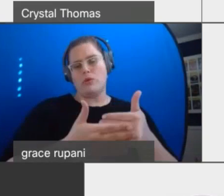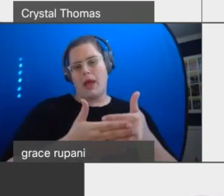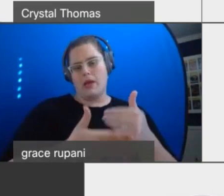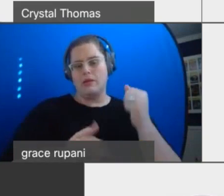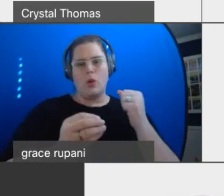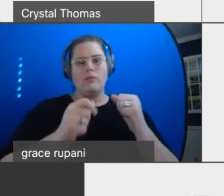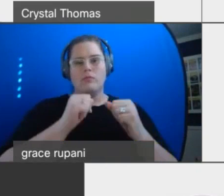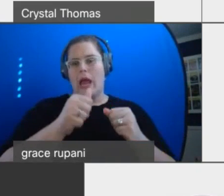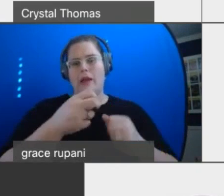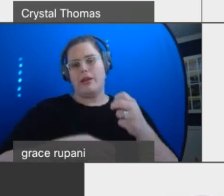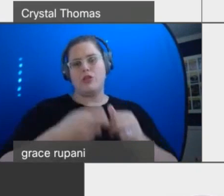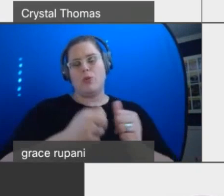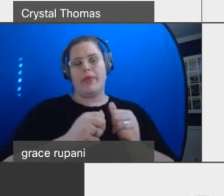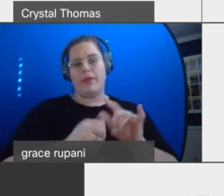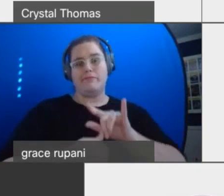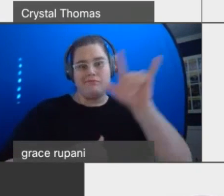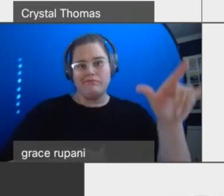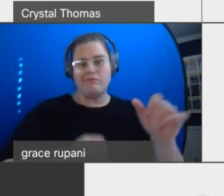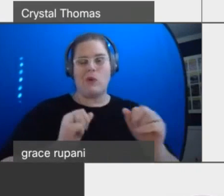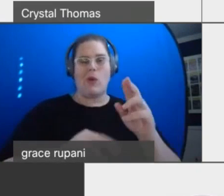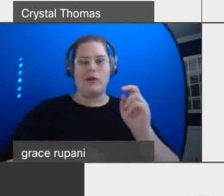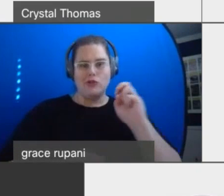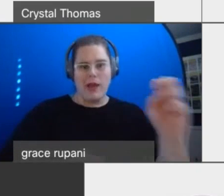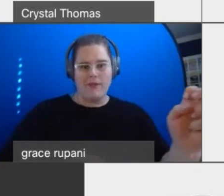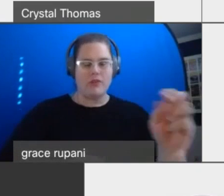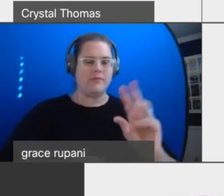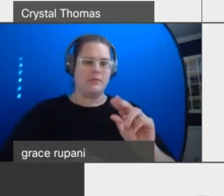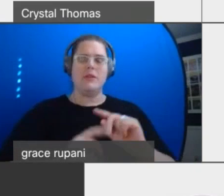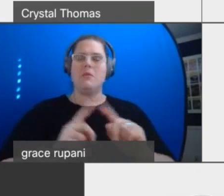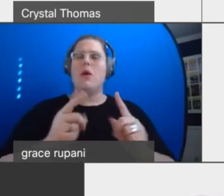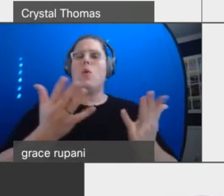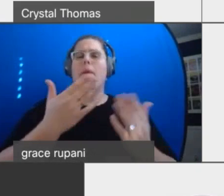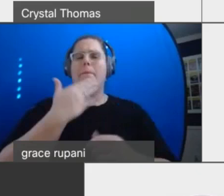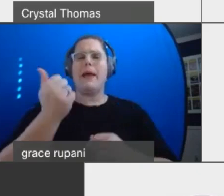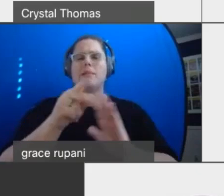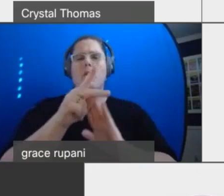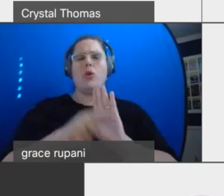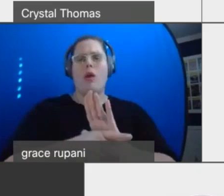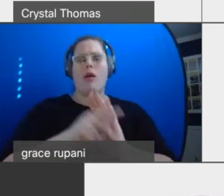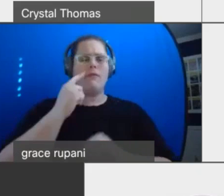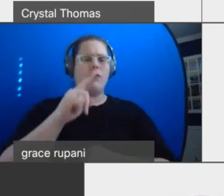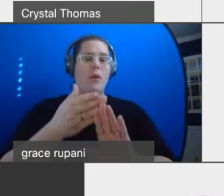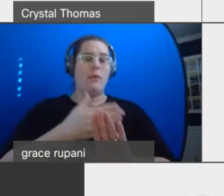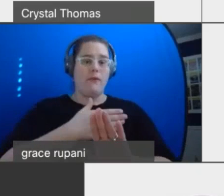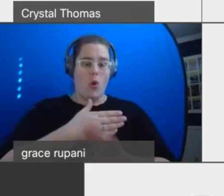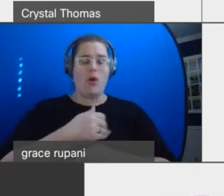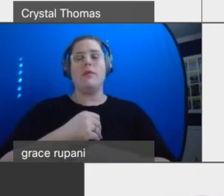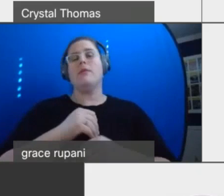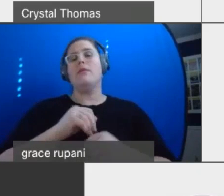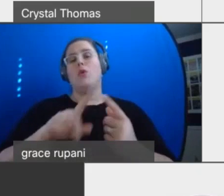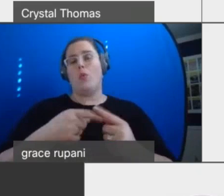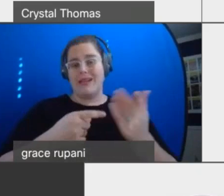issue. What would be the best protocol for before he goes, when he's there, and when